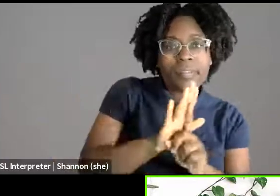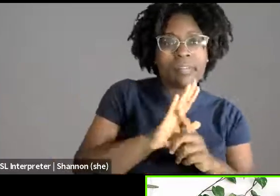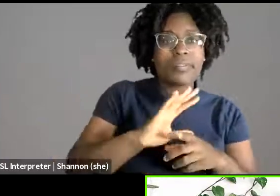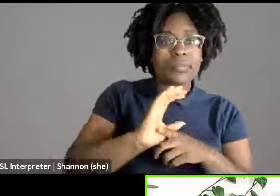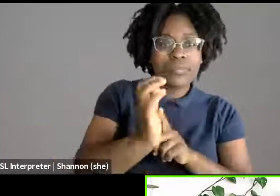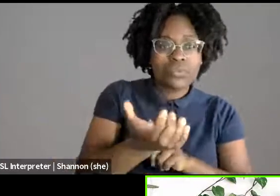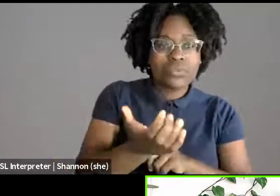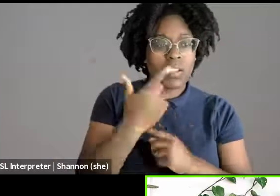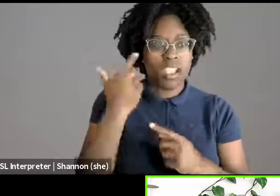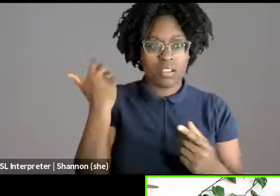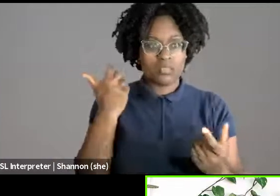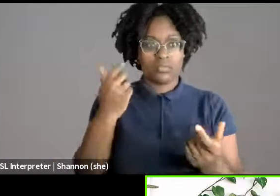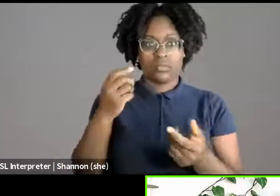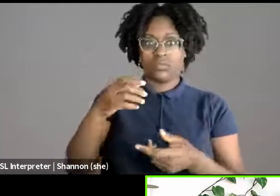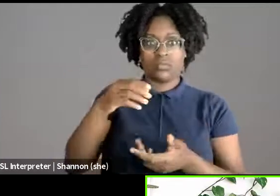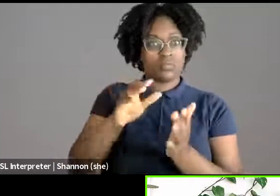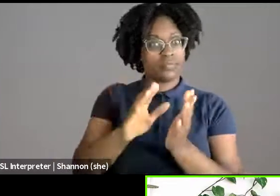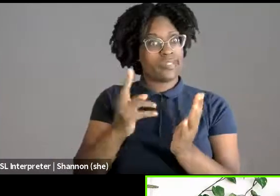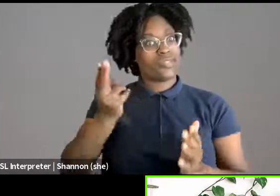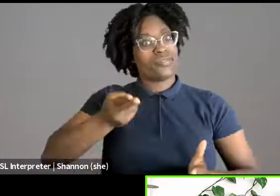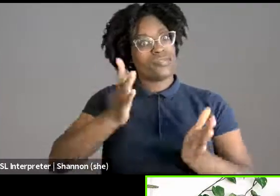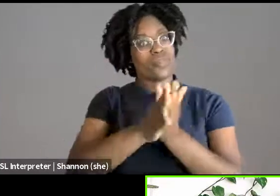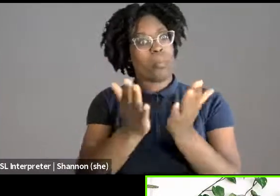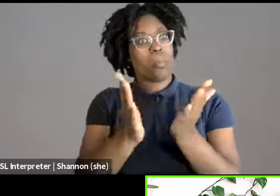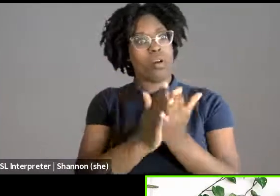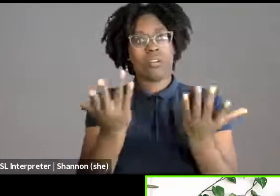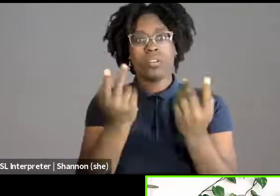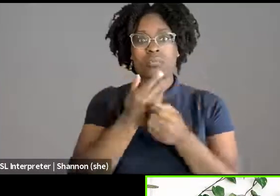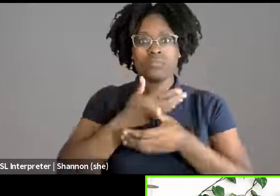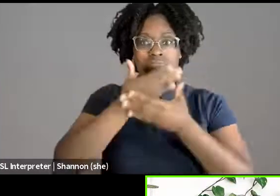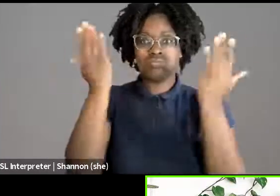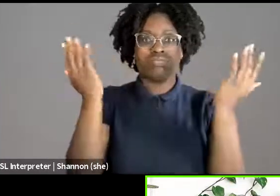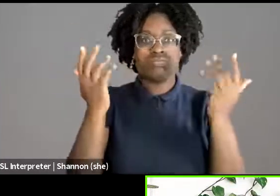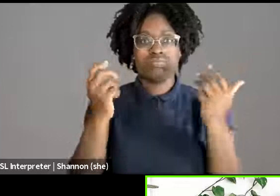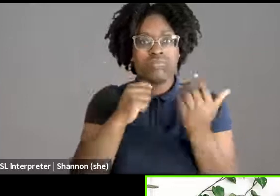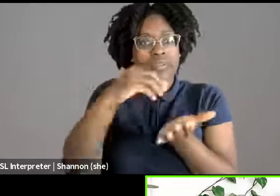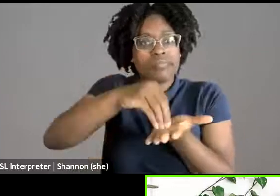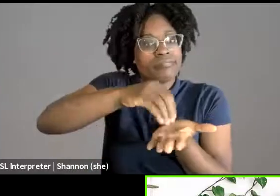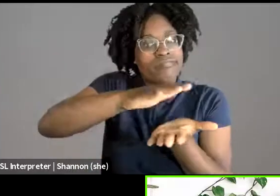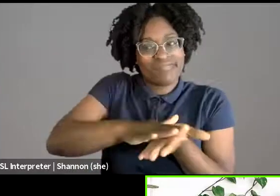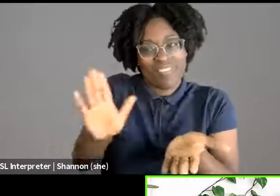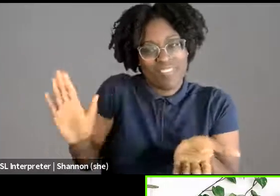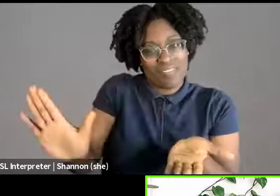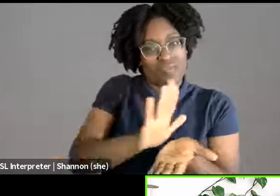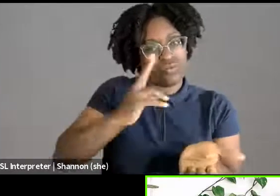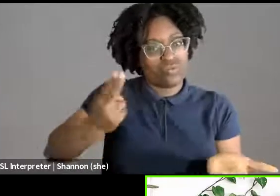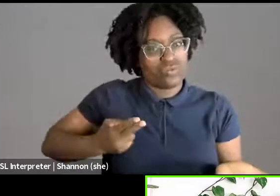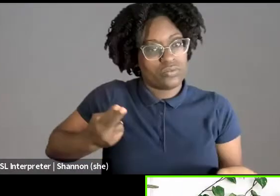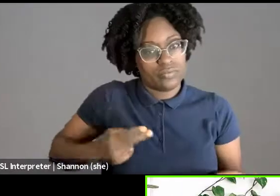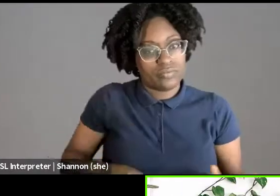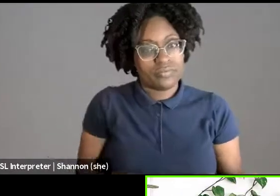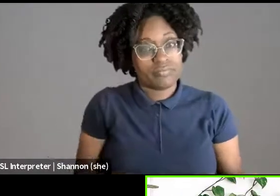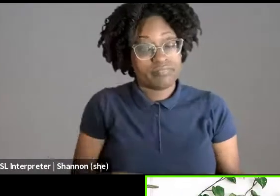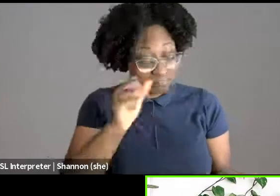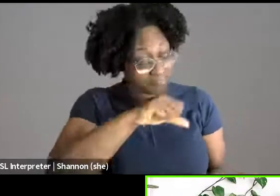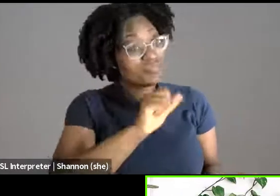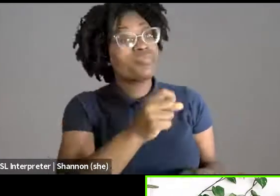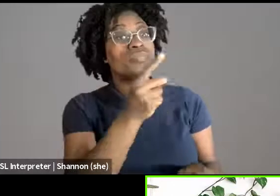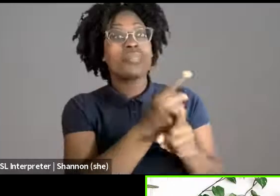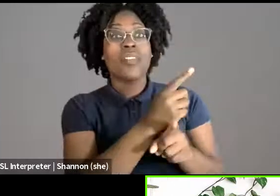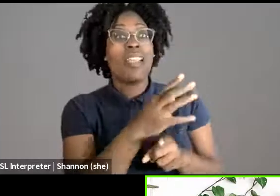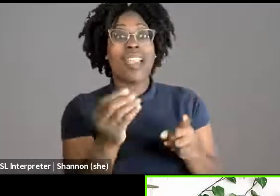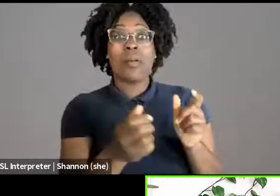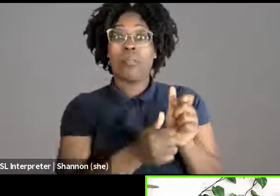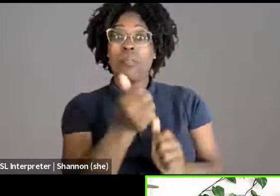sad. right. We didn't have a lot of written culture. Most tribes didn't have a written language prior to